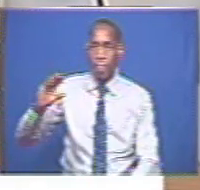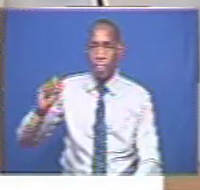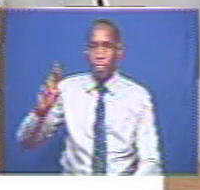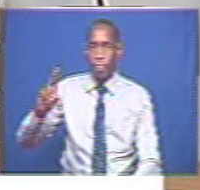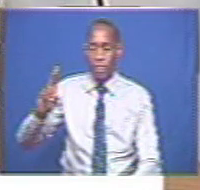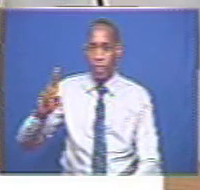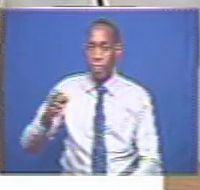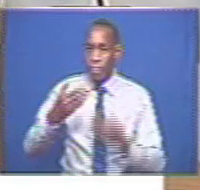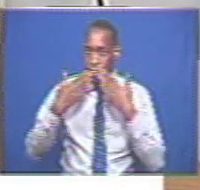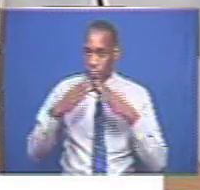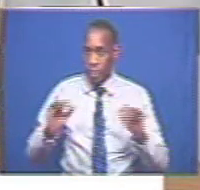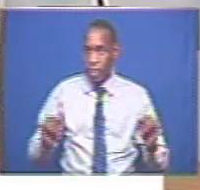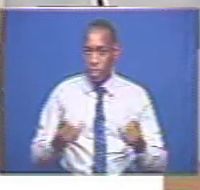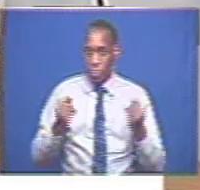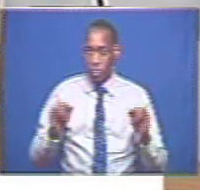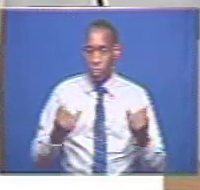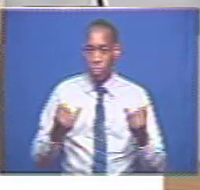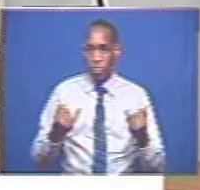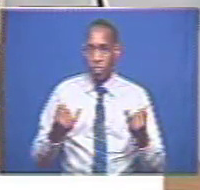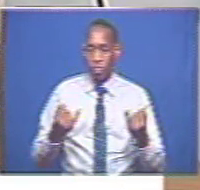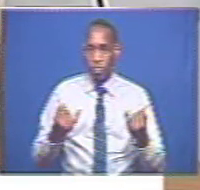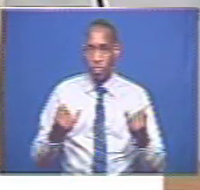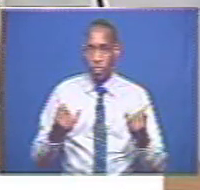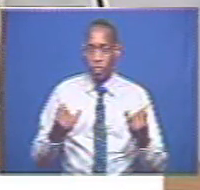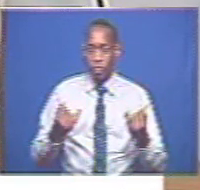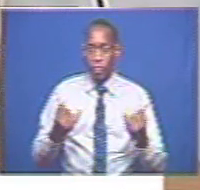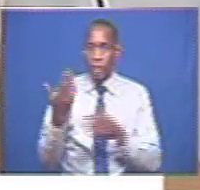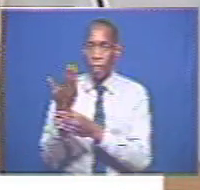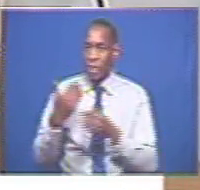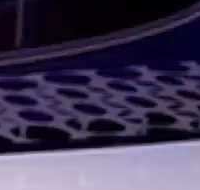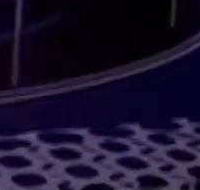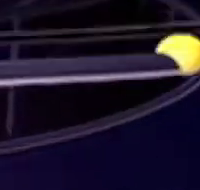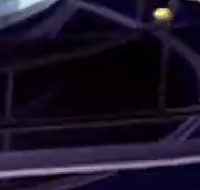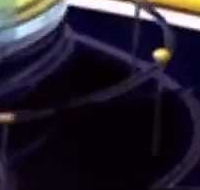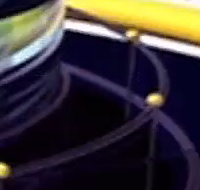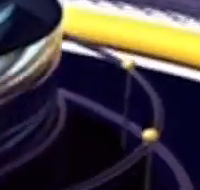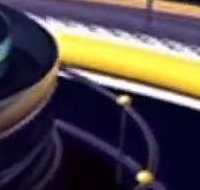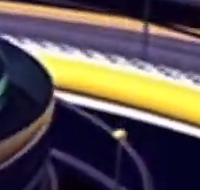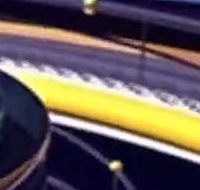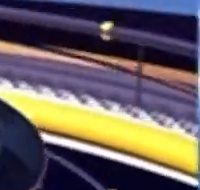is going to wind this down. He doesn't have his placards. I took them from him. Thank you for watching.